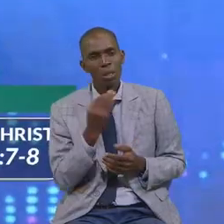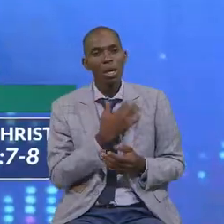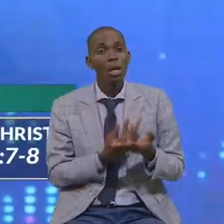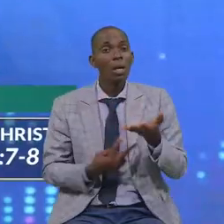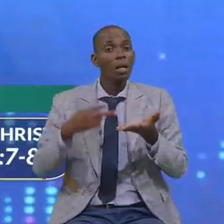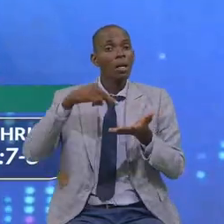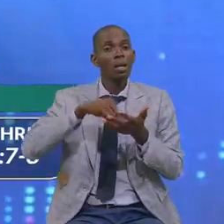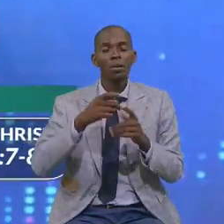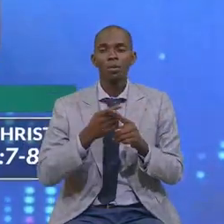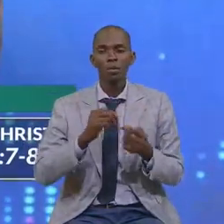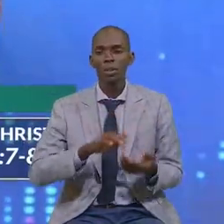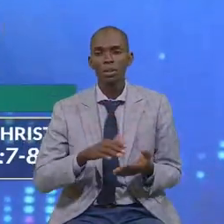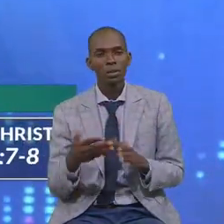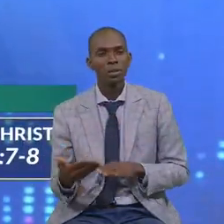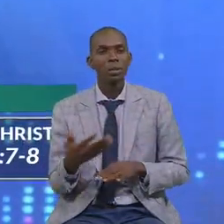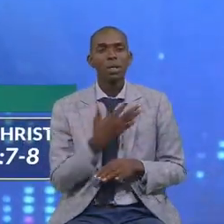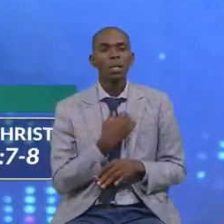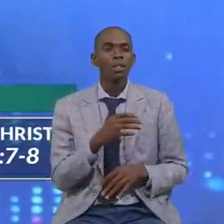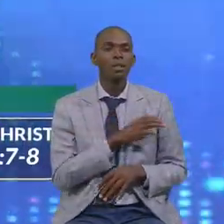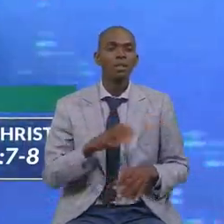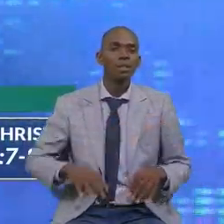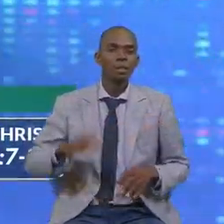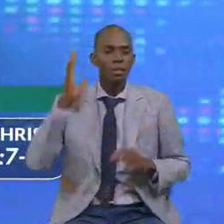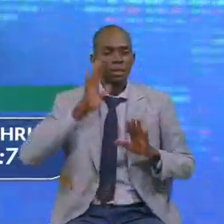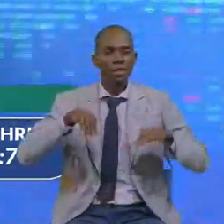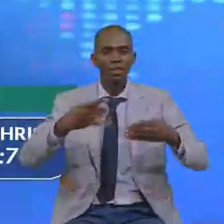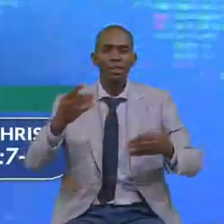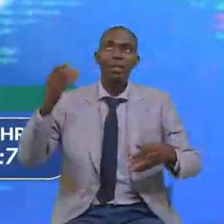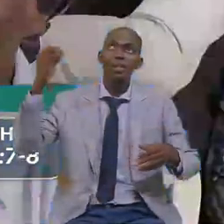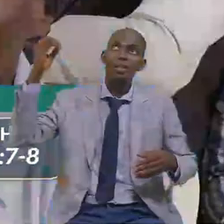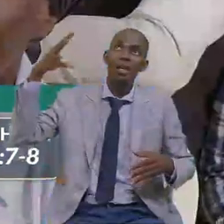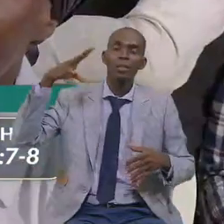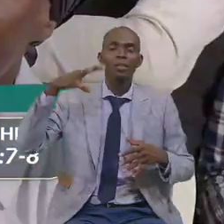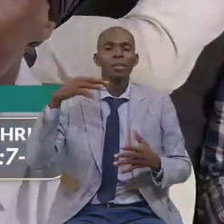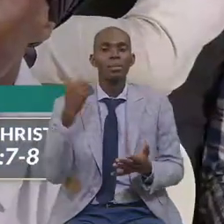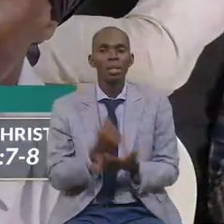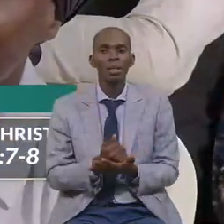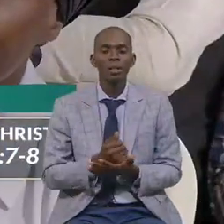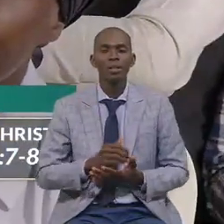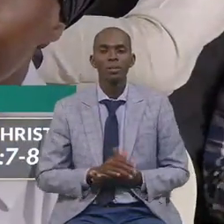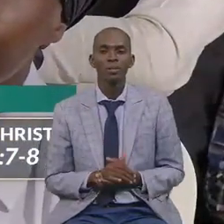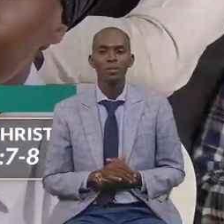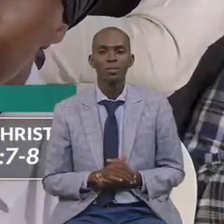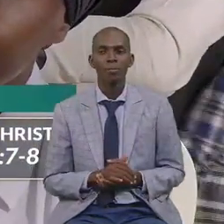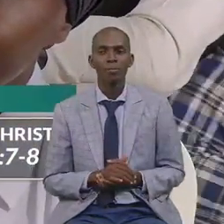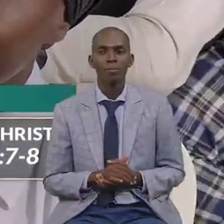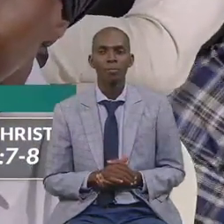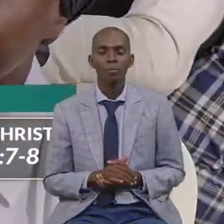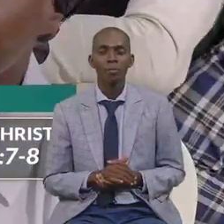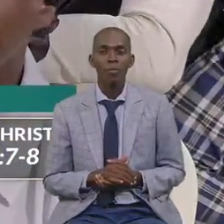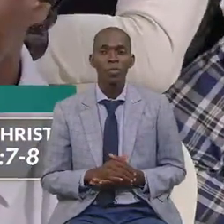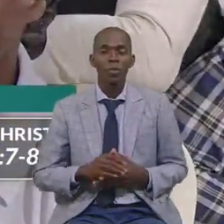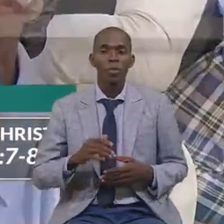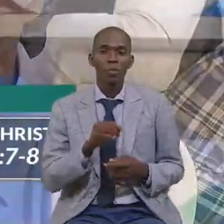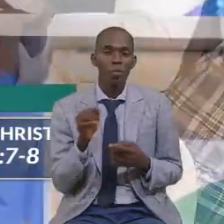arise from the dead, and Christ shall give thee light. When the light of the